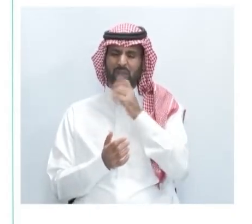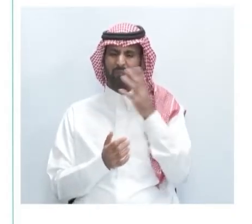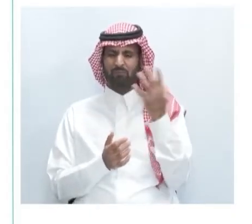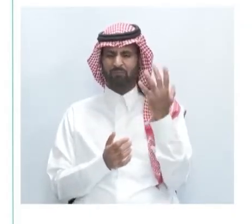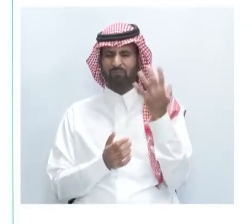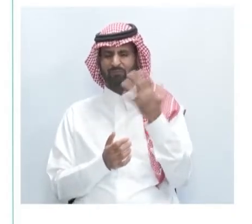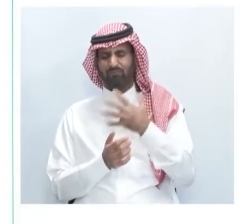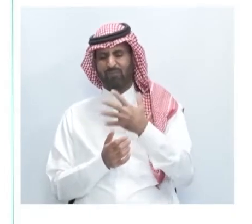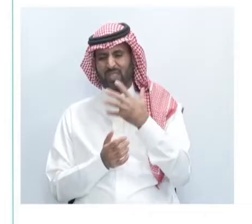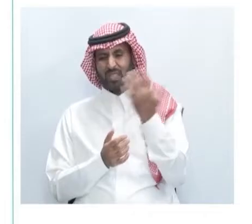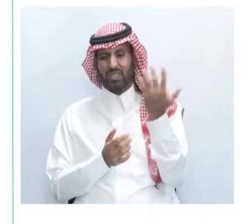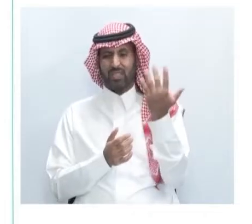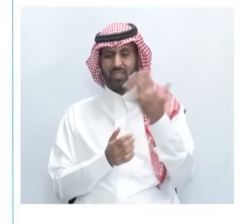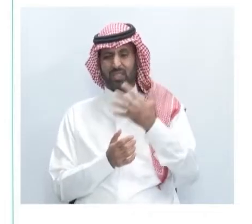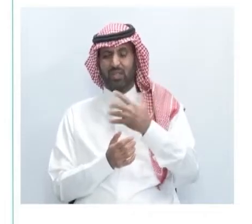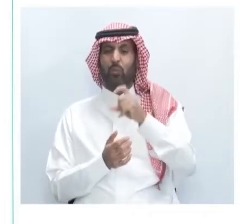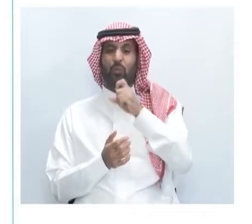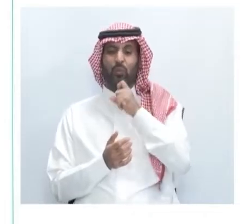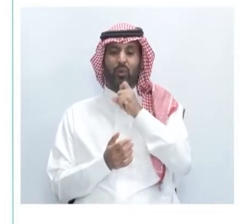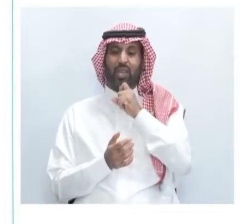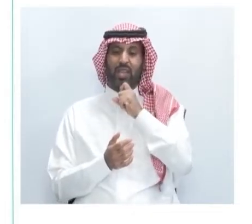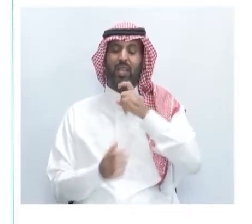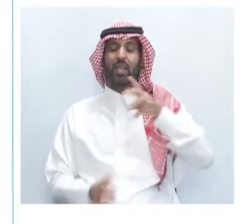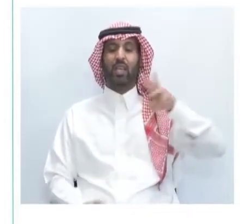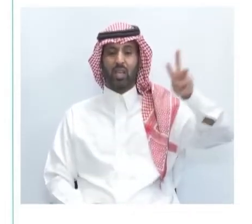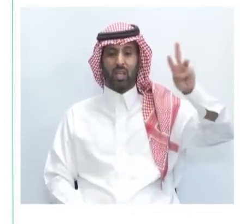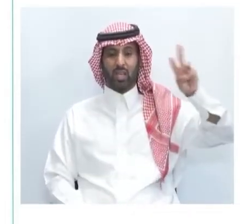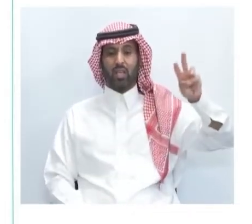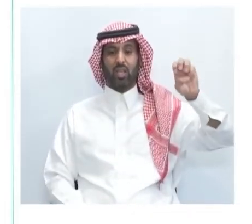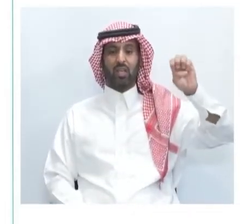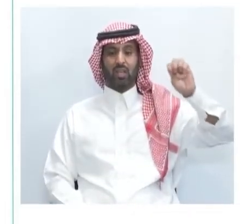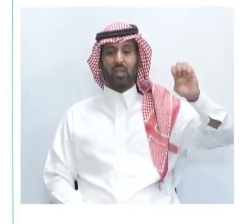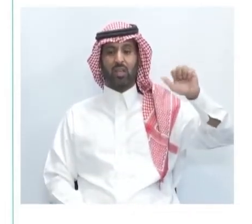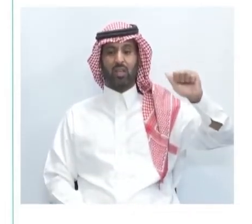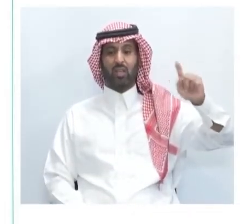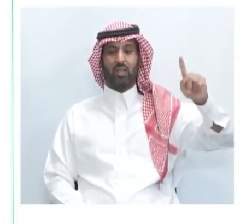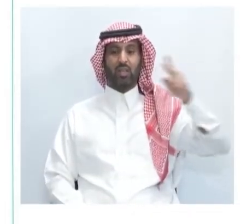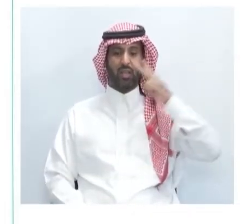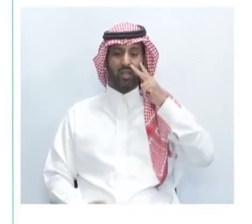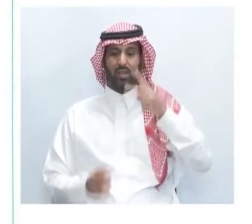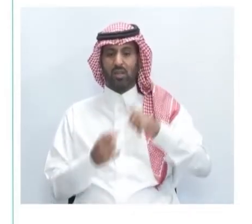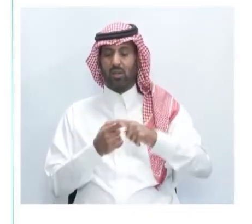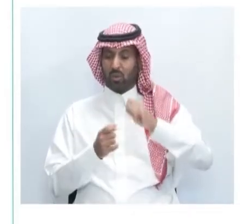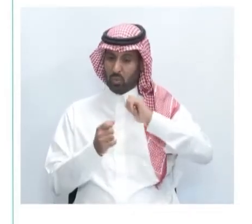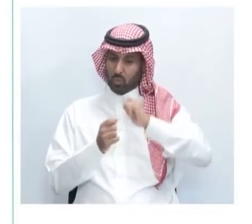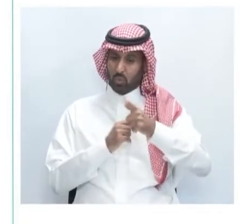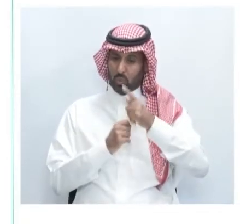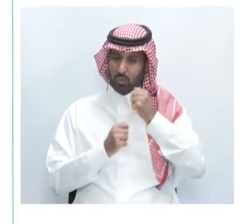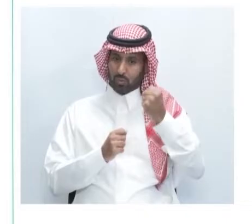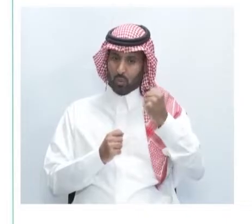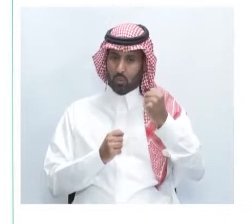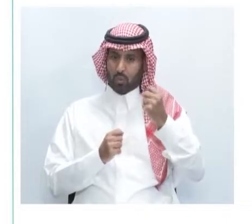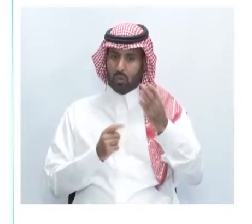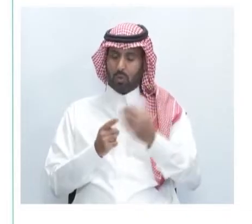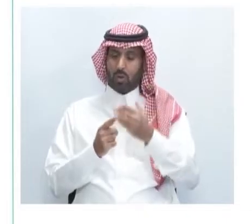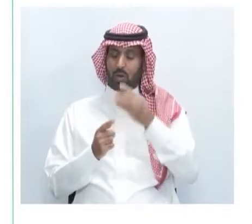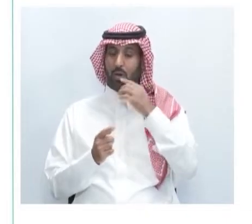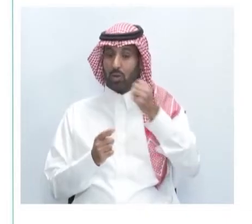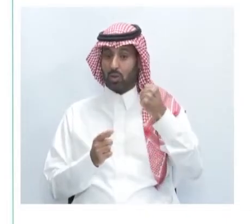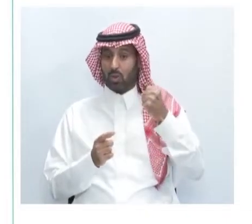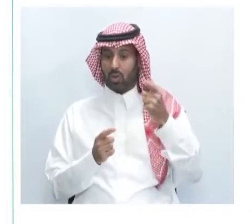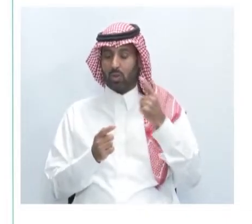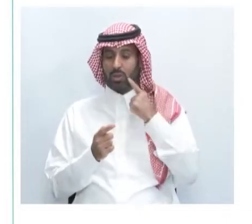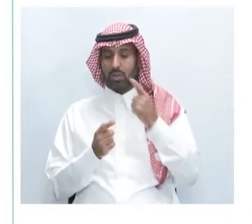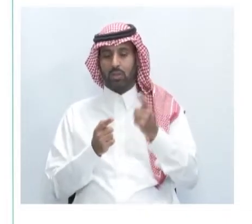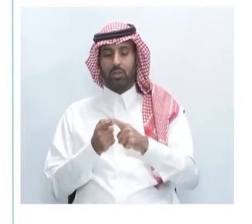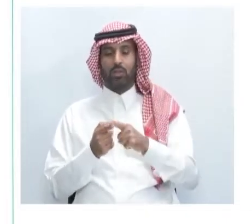what? Weak. Okay, it's the opposite of this. This is what? Strong. This